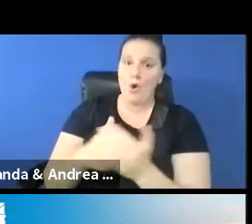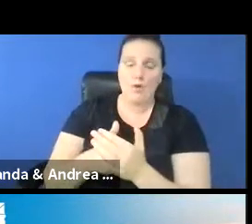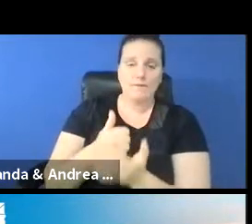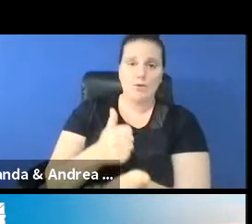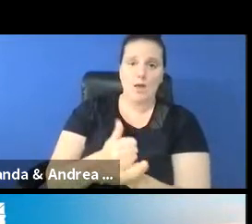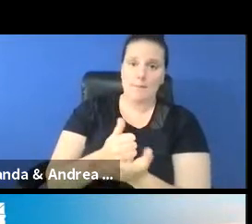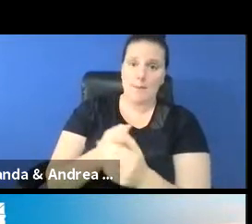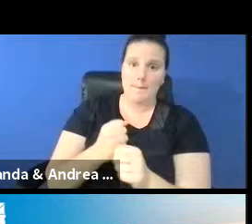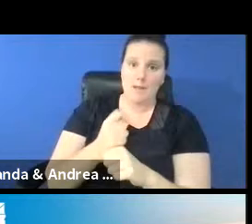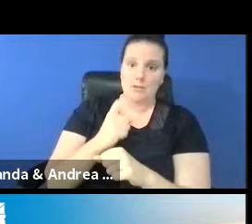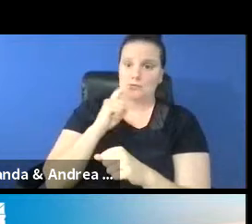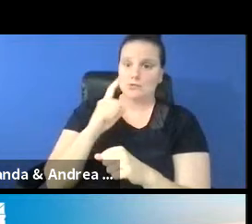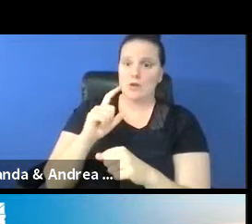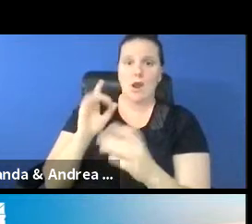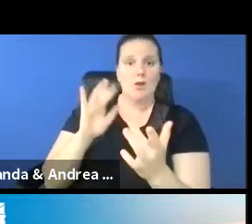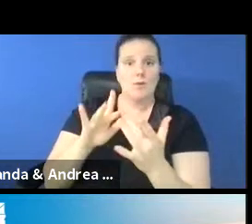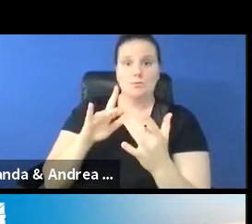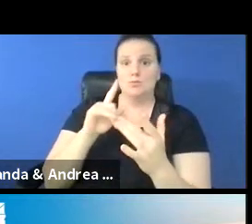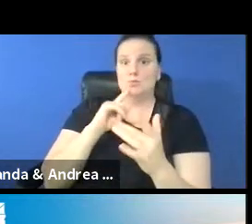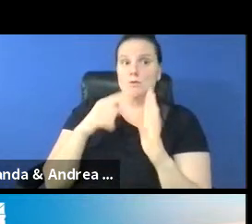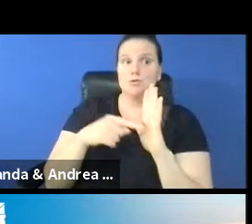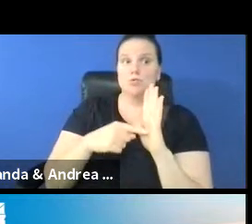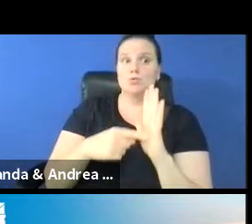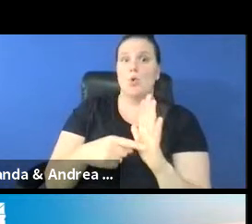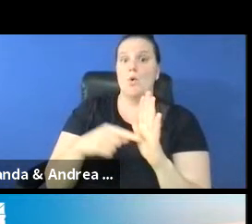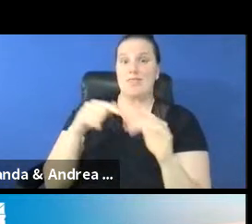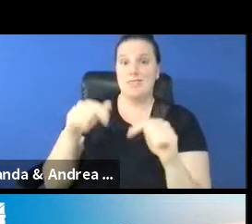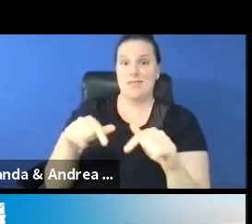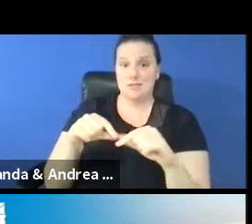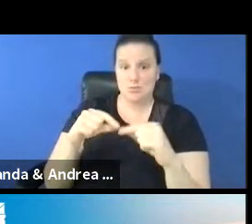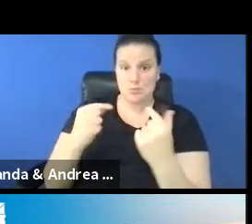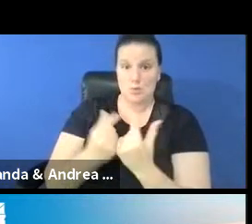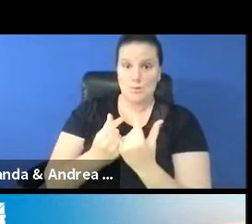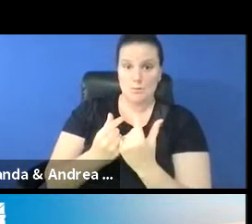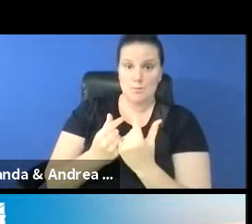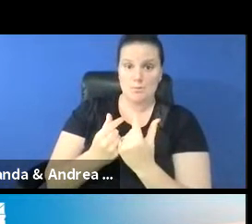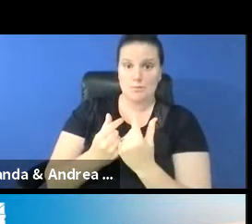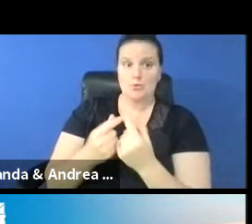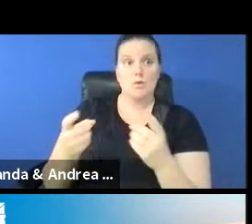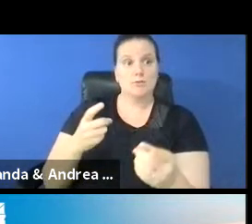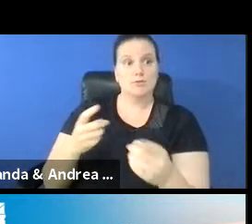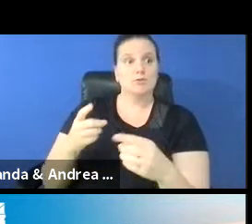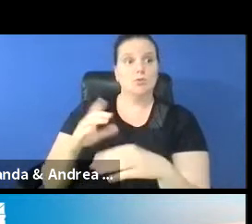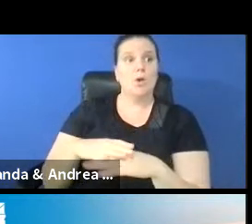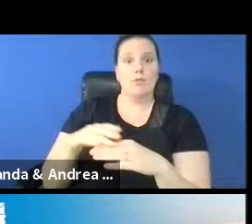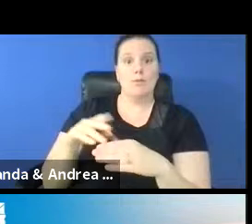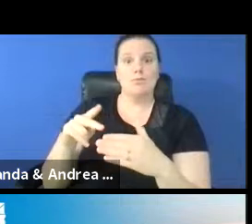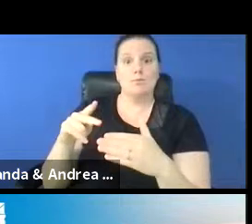make sure that our outreach is really reflective of this group's direction to the program.